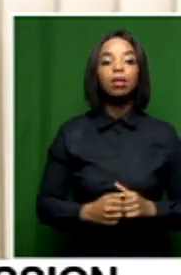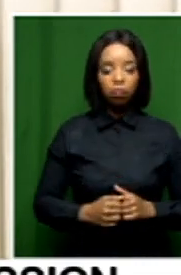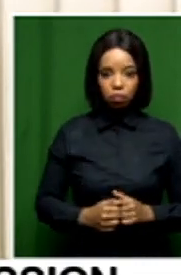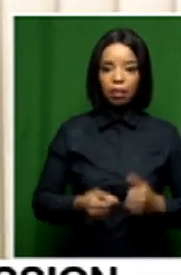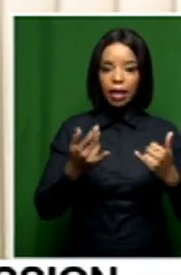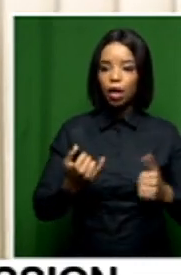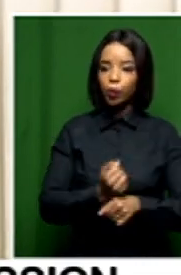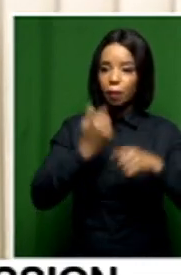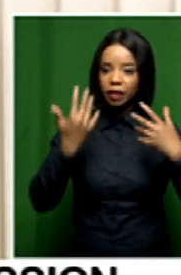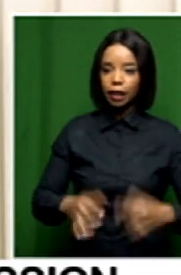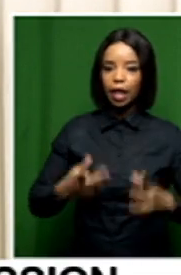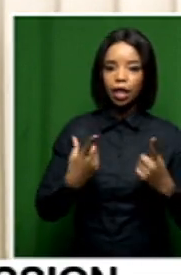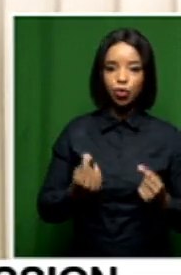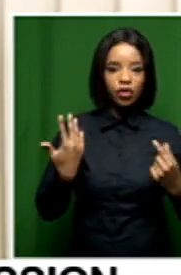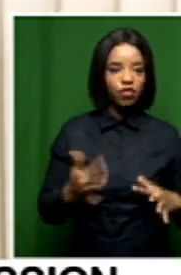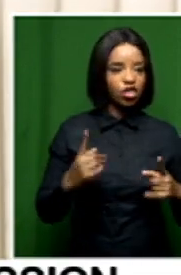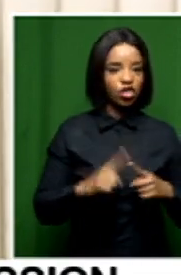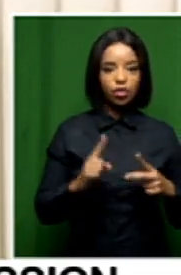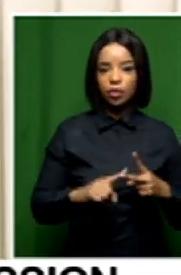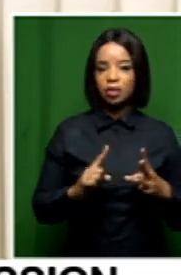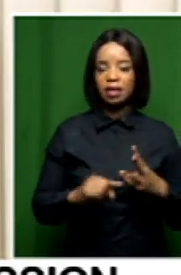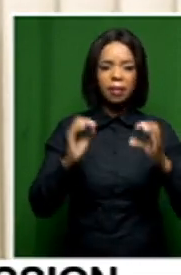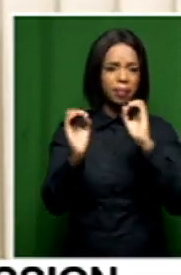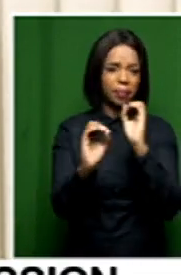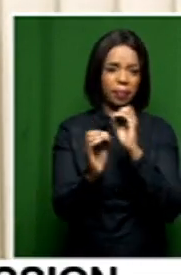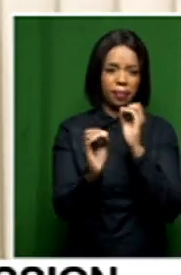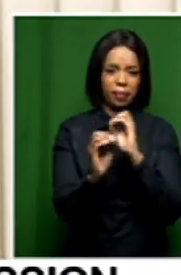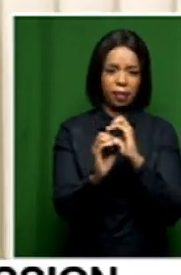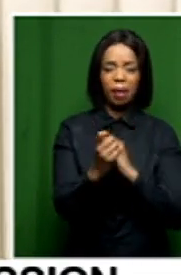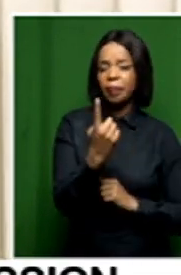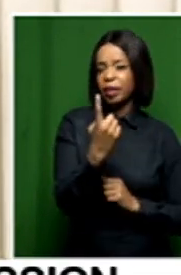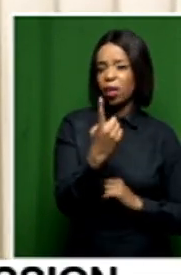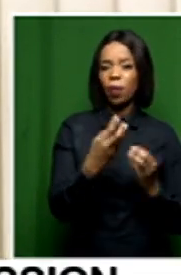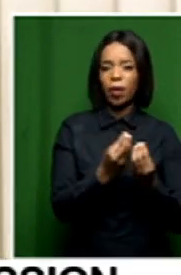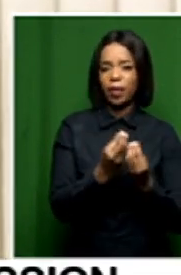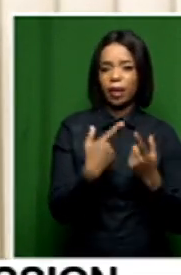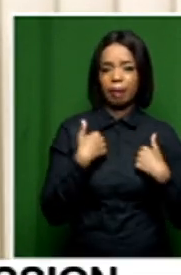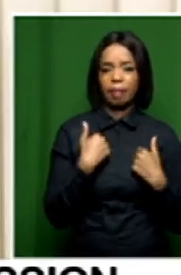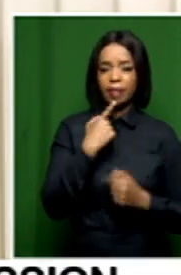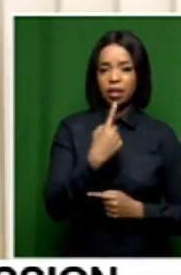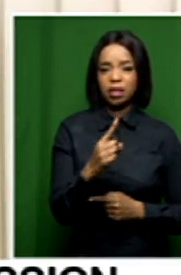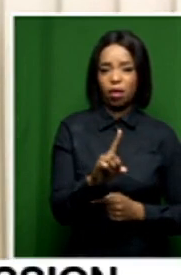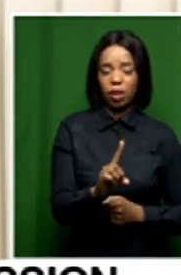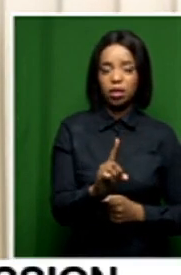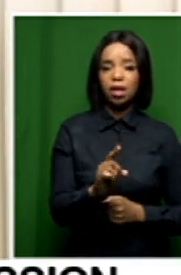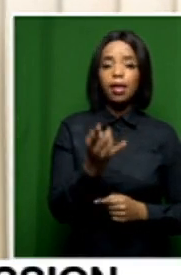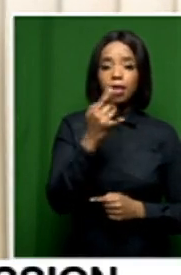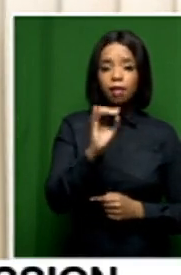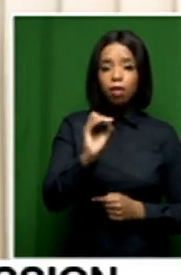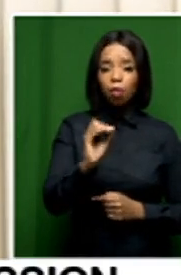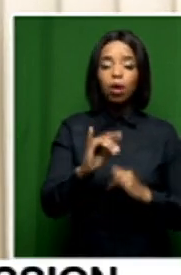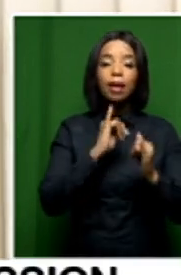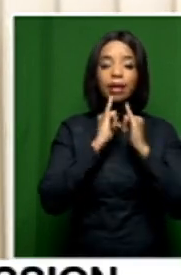And it is one thing in which I would say, whenever there are new interviews for a person who's going to